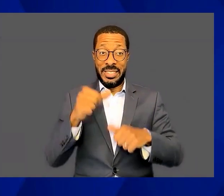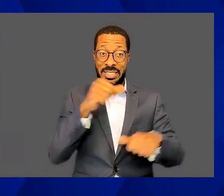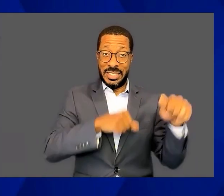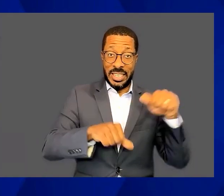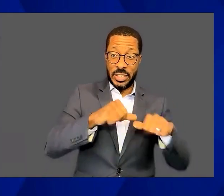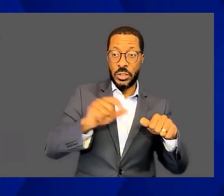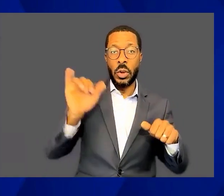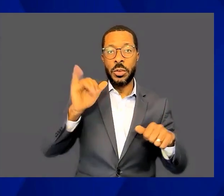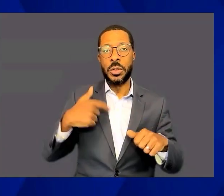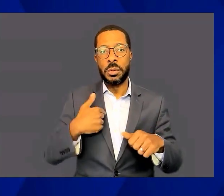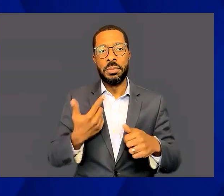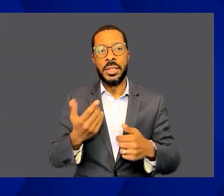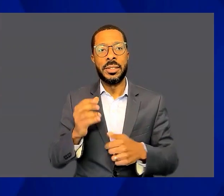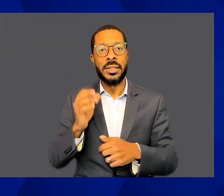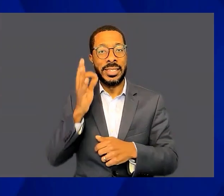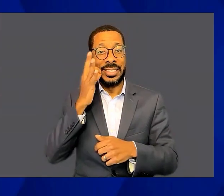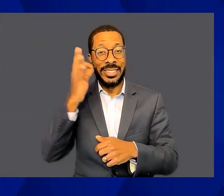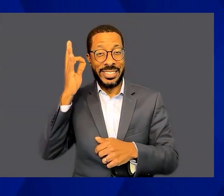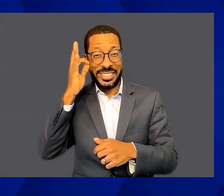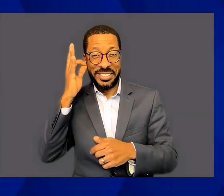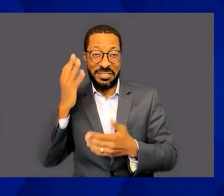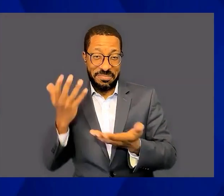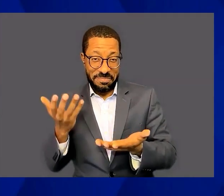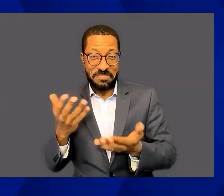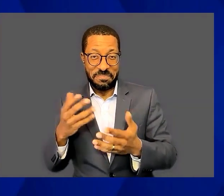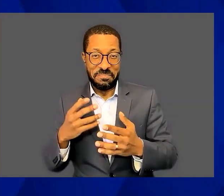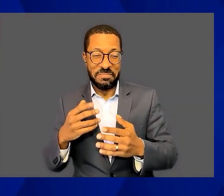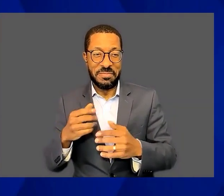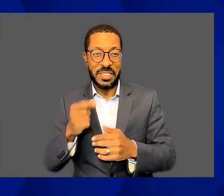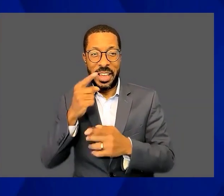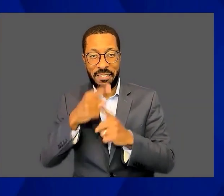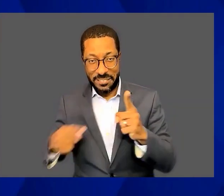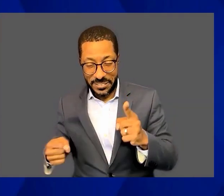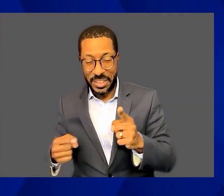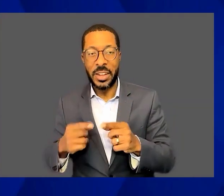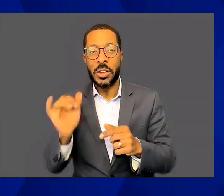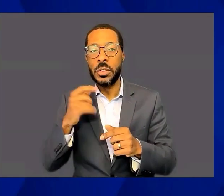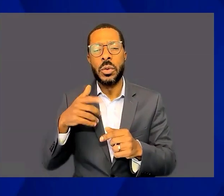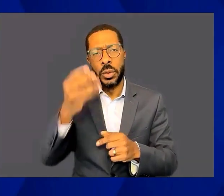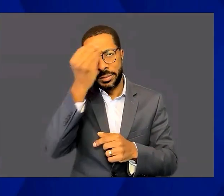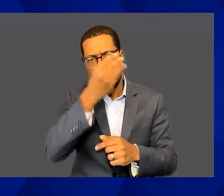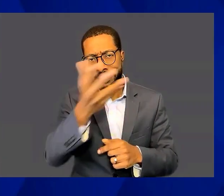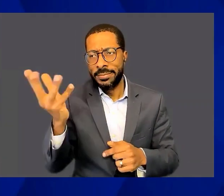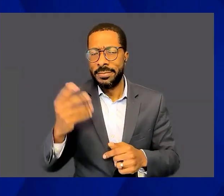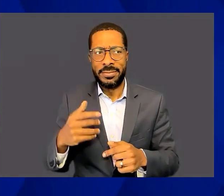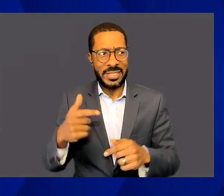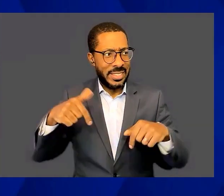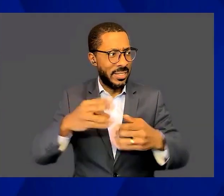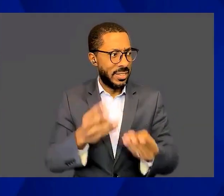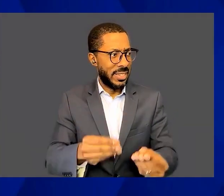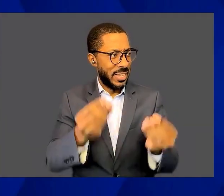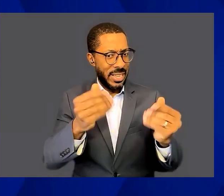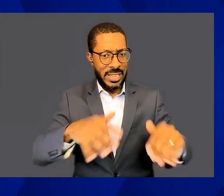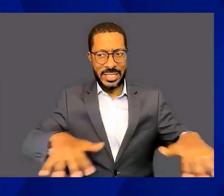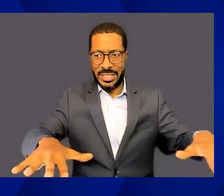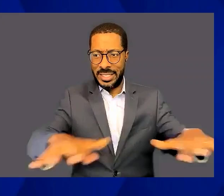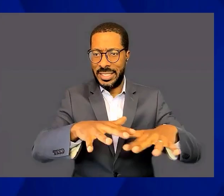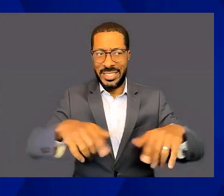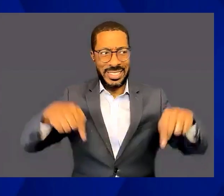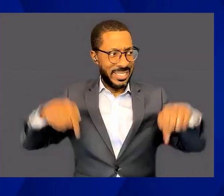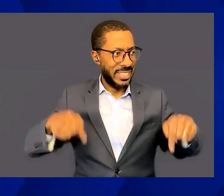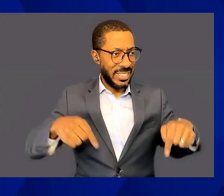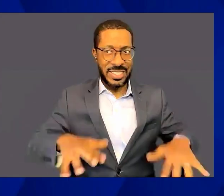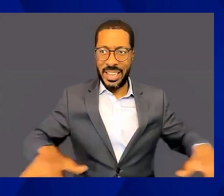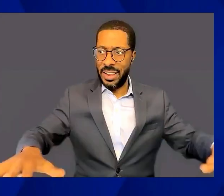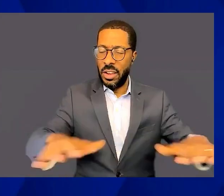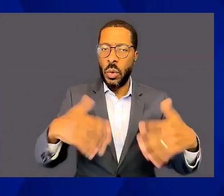to open the meeting by this convening by recognizing the land on which we gather this evening and